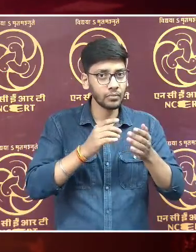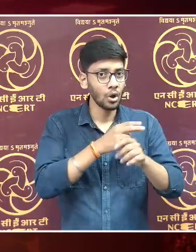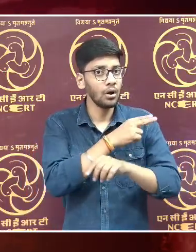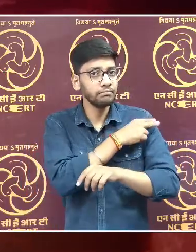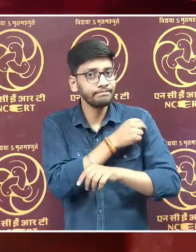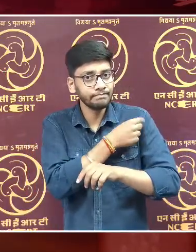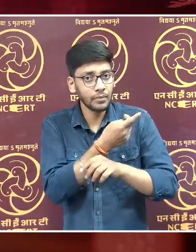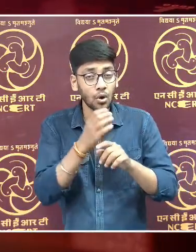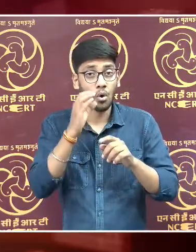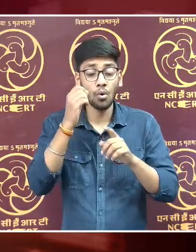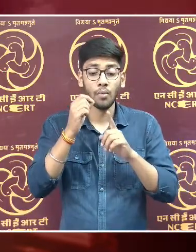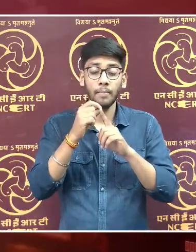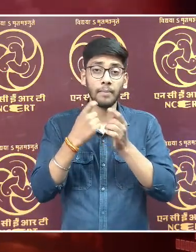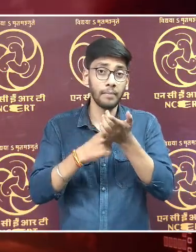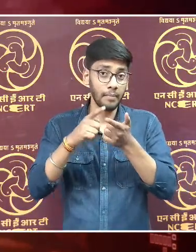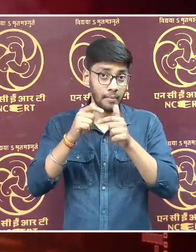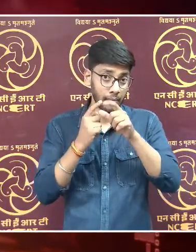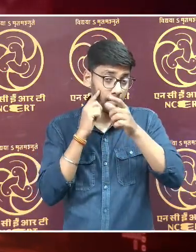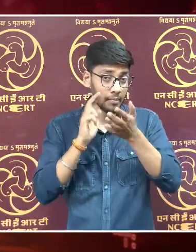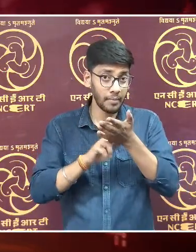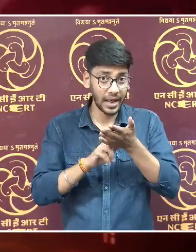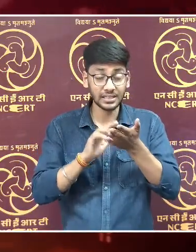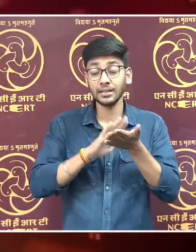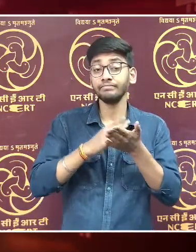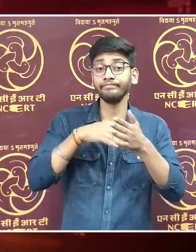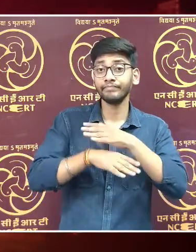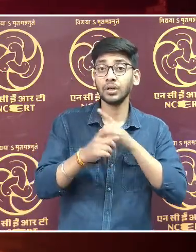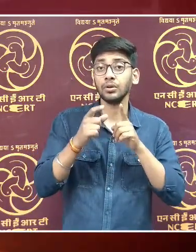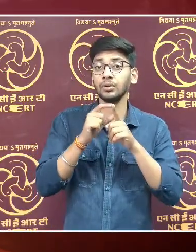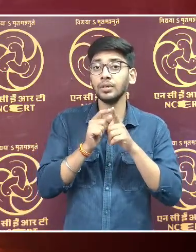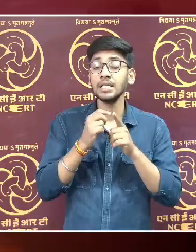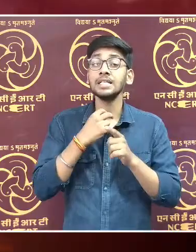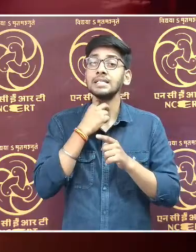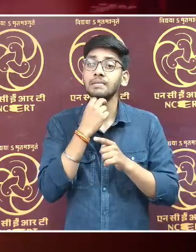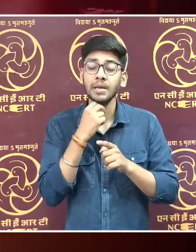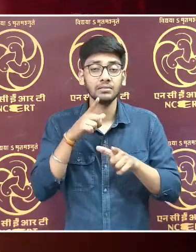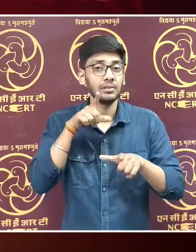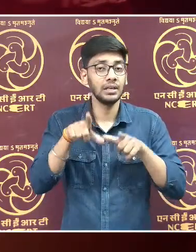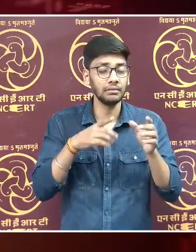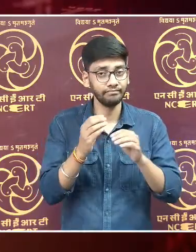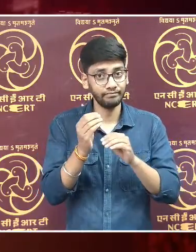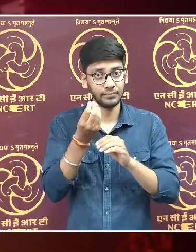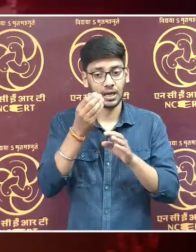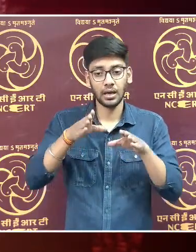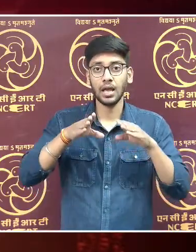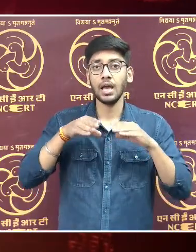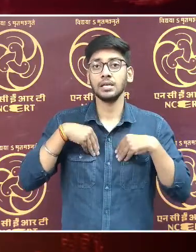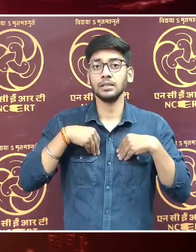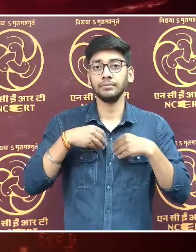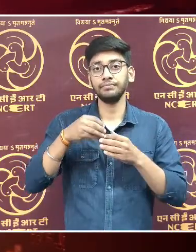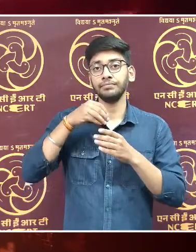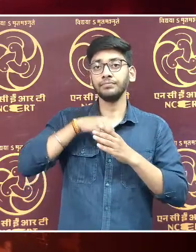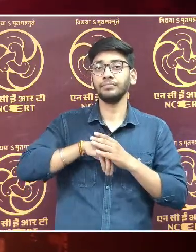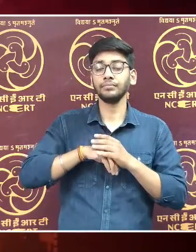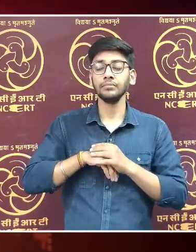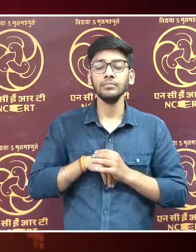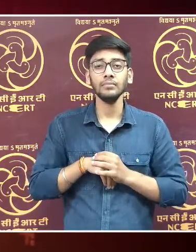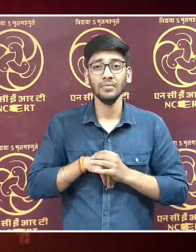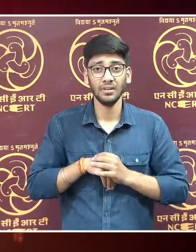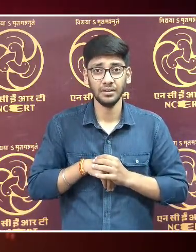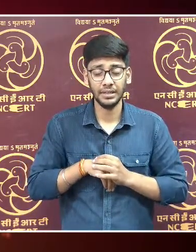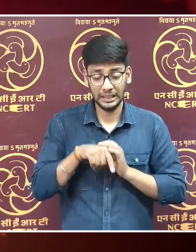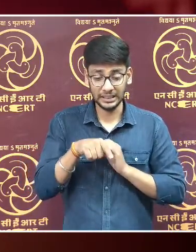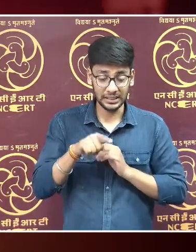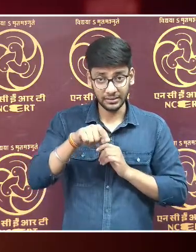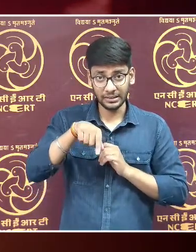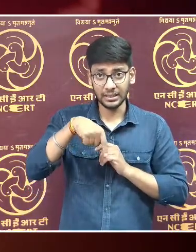provide these kind of options also for them to learn the speech and language much better. Right. But after this is very